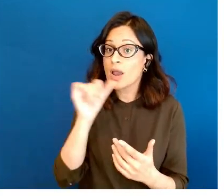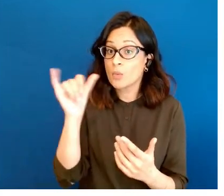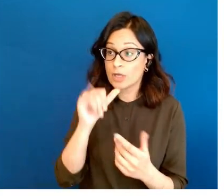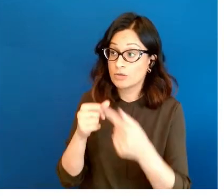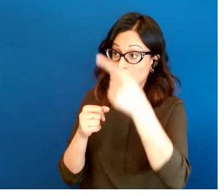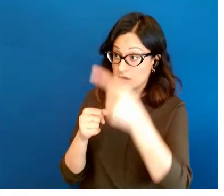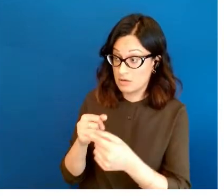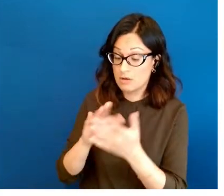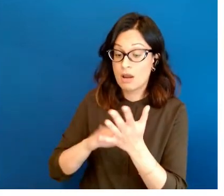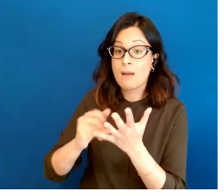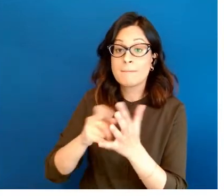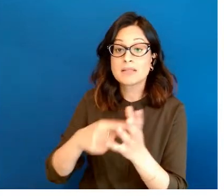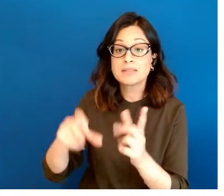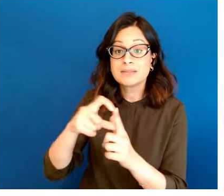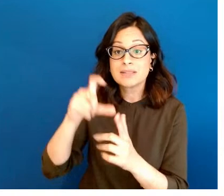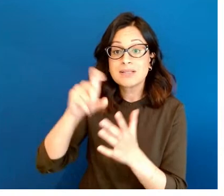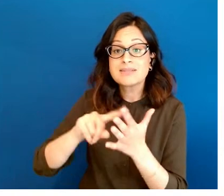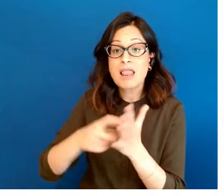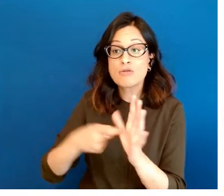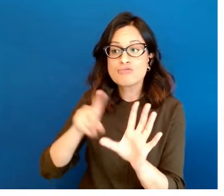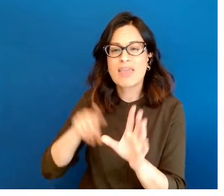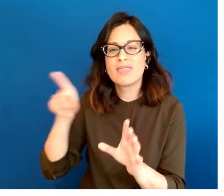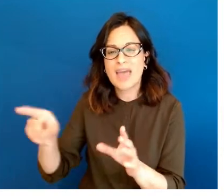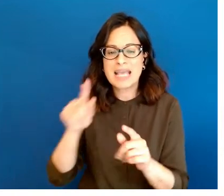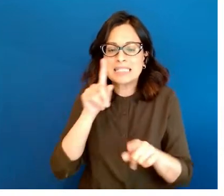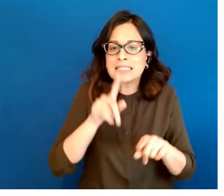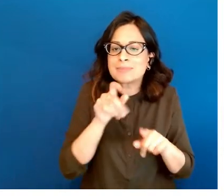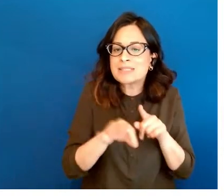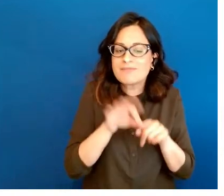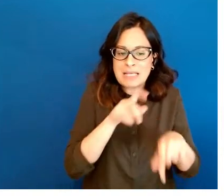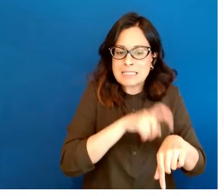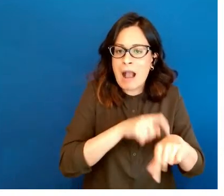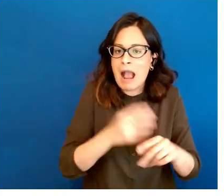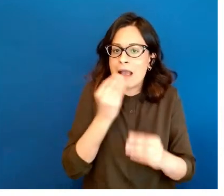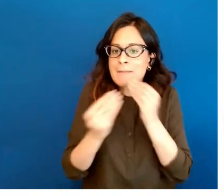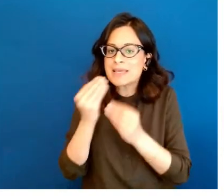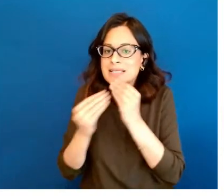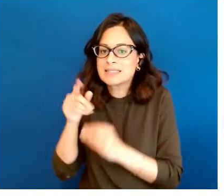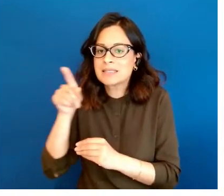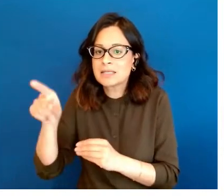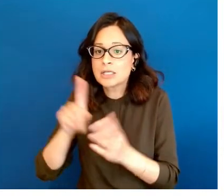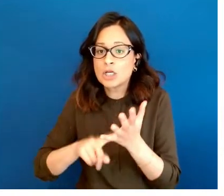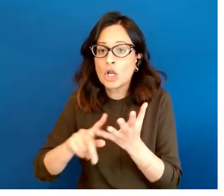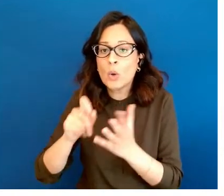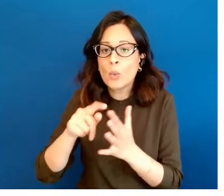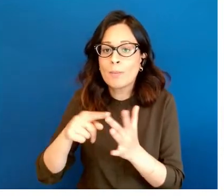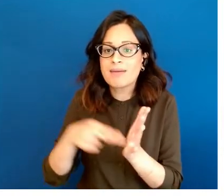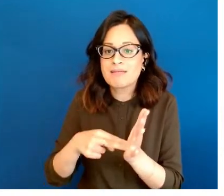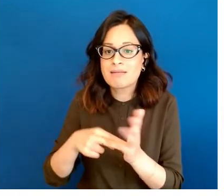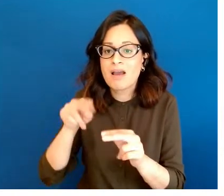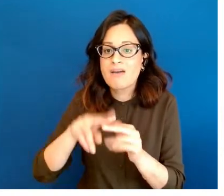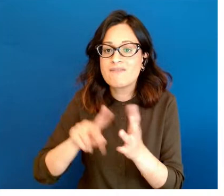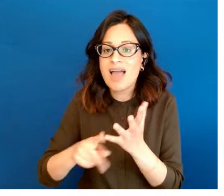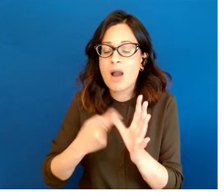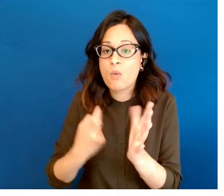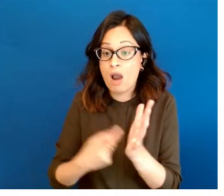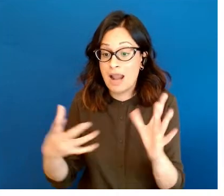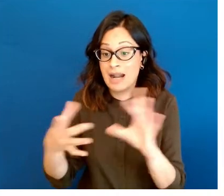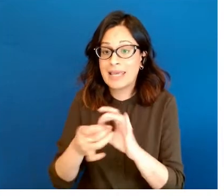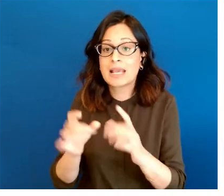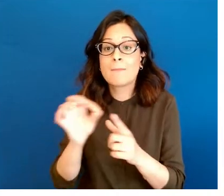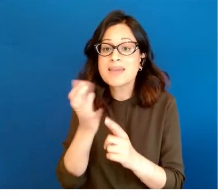which can get into seasoned foods, lupin flour, which is related to peanut flour and is used sometimes in